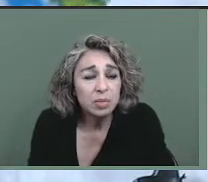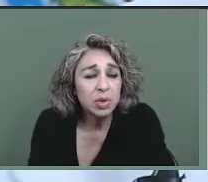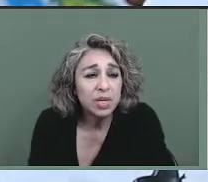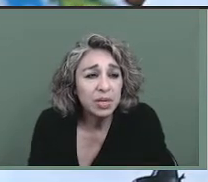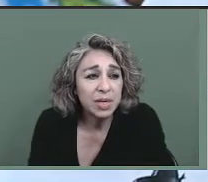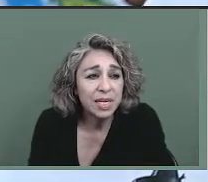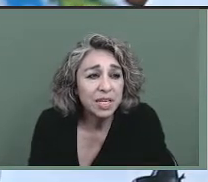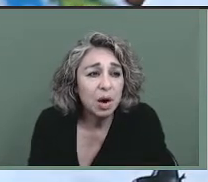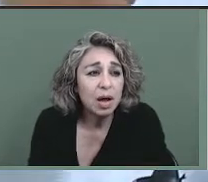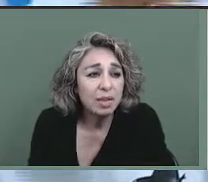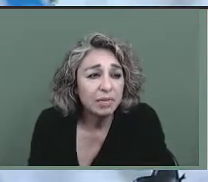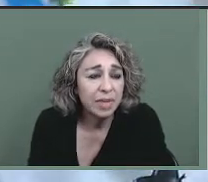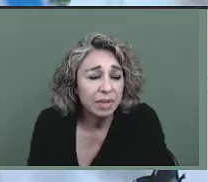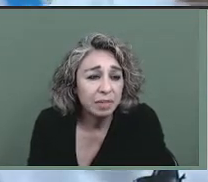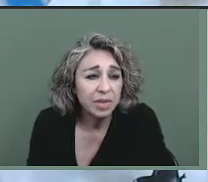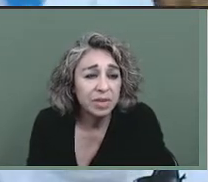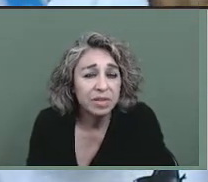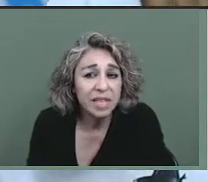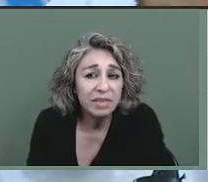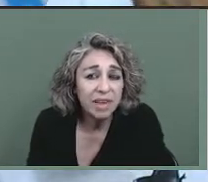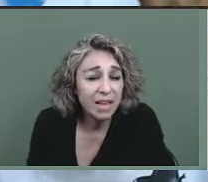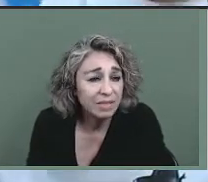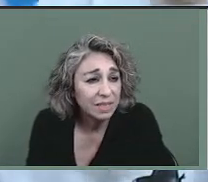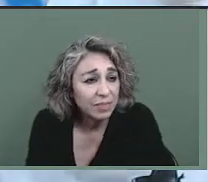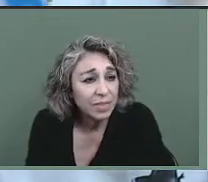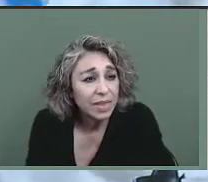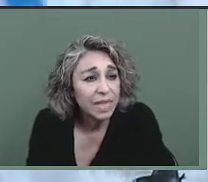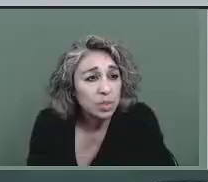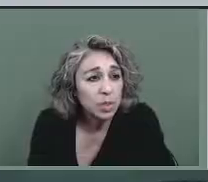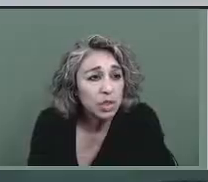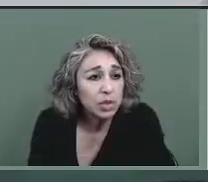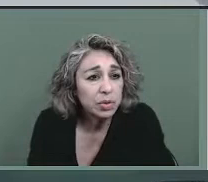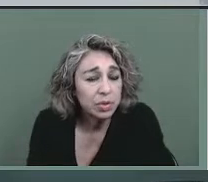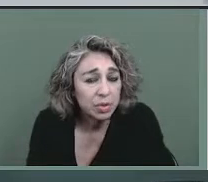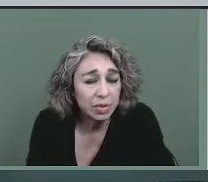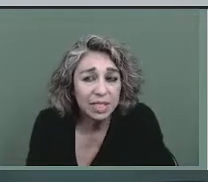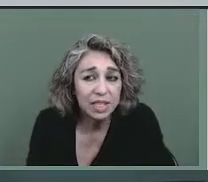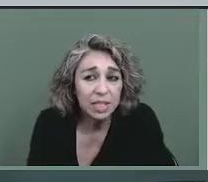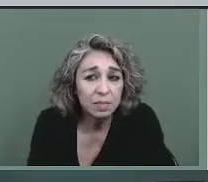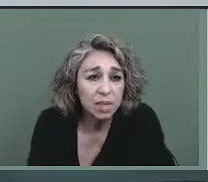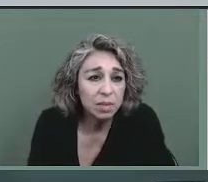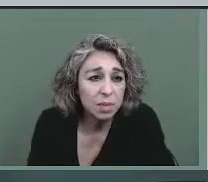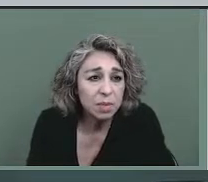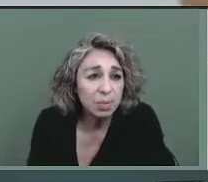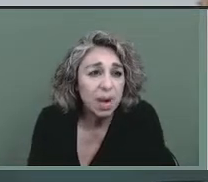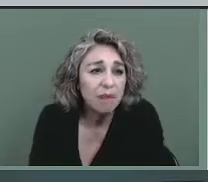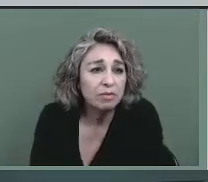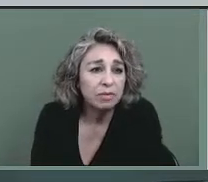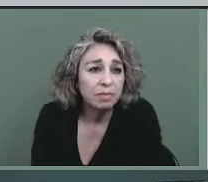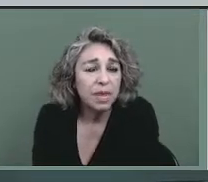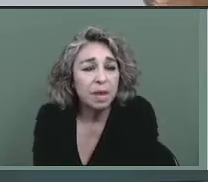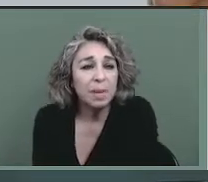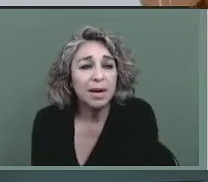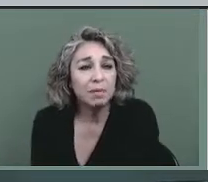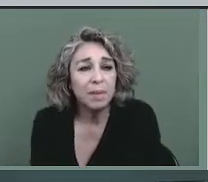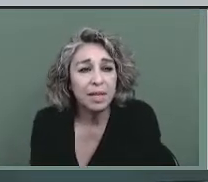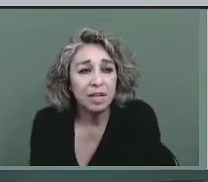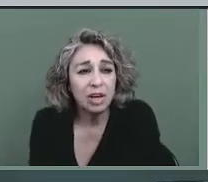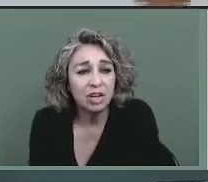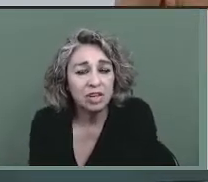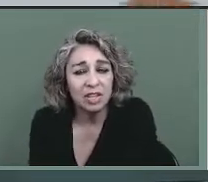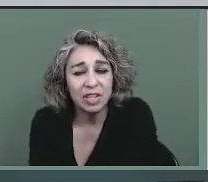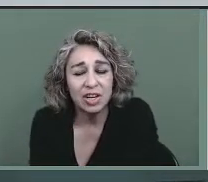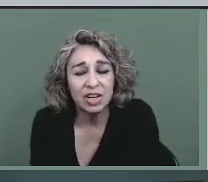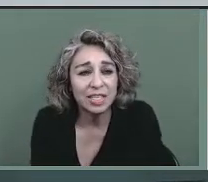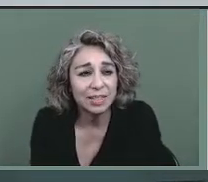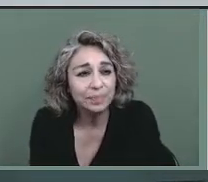It's important to attend to all of them, to save lives. That's what you do. That's something to be proud about by the